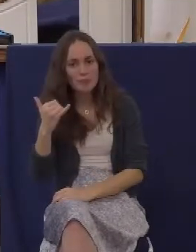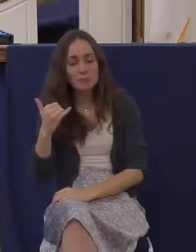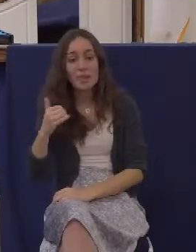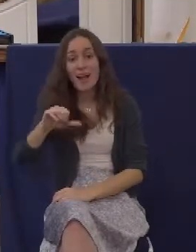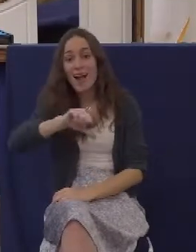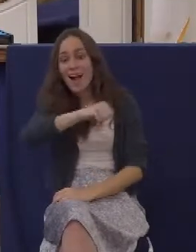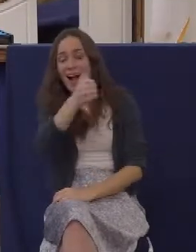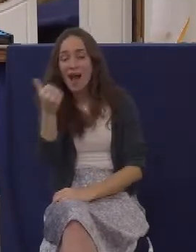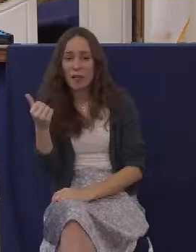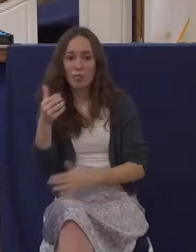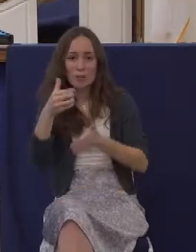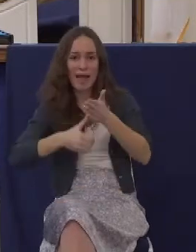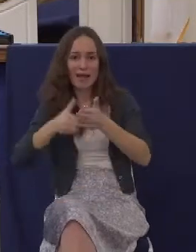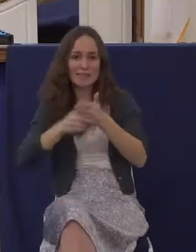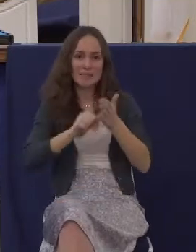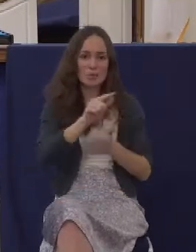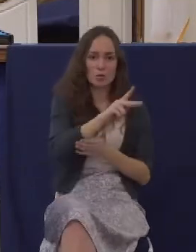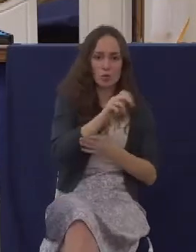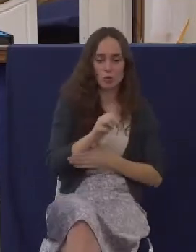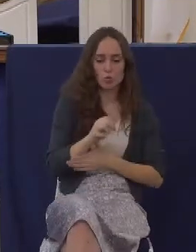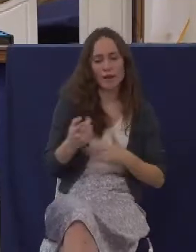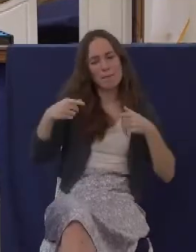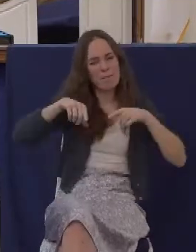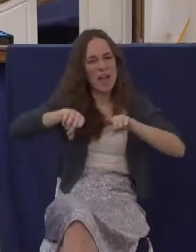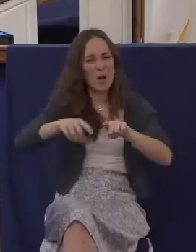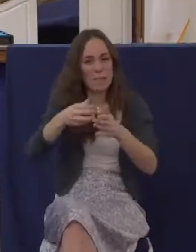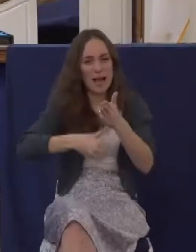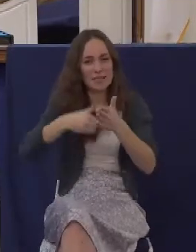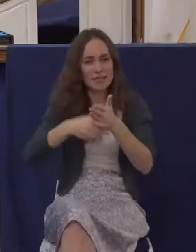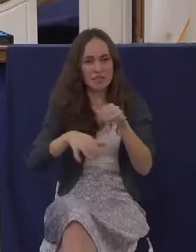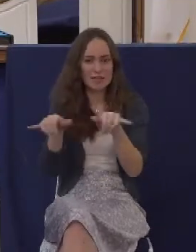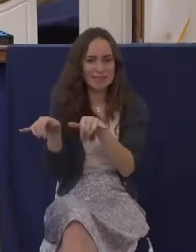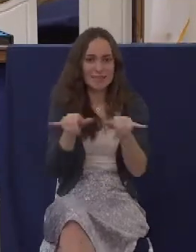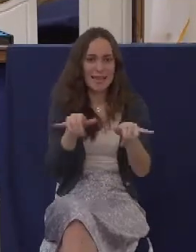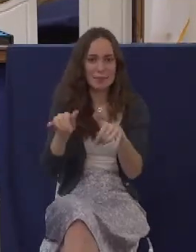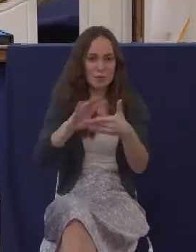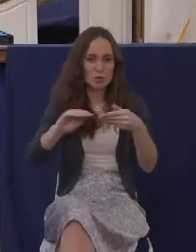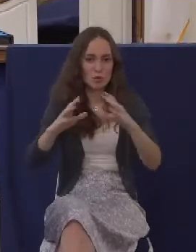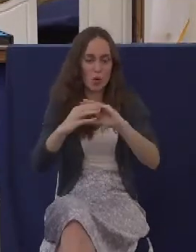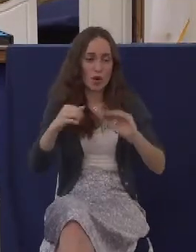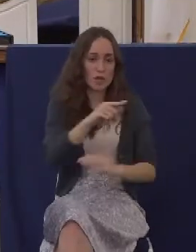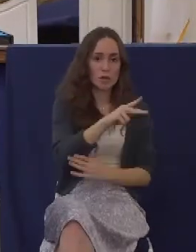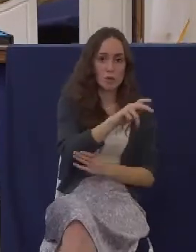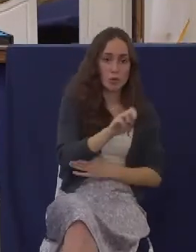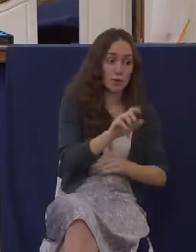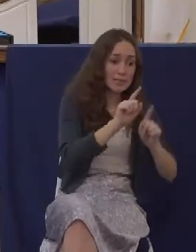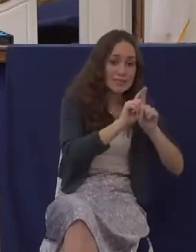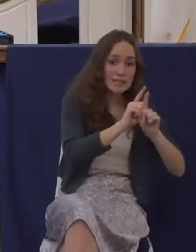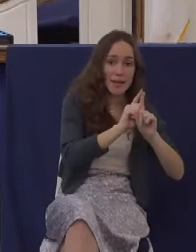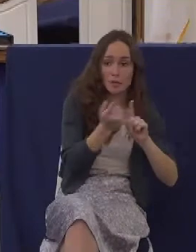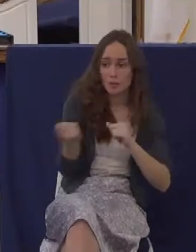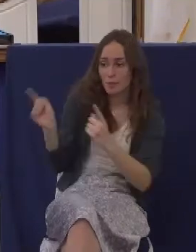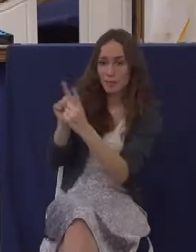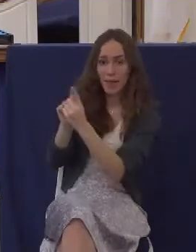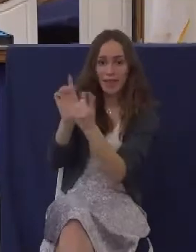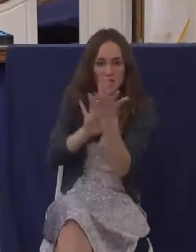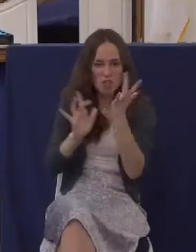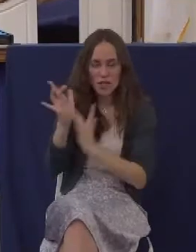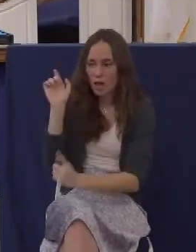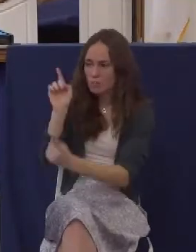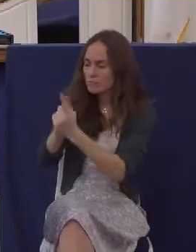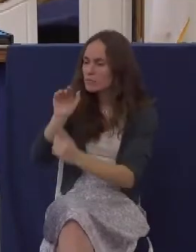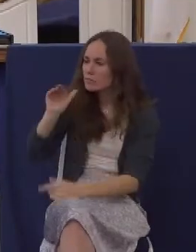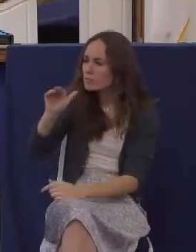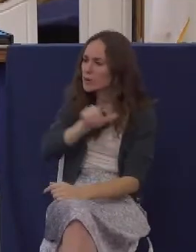Luke, the disciples actually come to Jesus and they request it. They say, Lord, teach us to pray. Now, that's